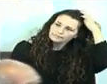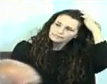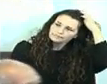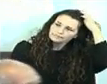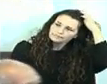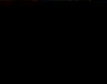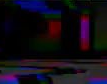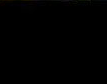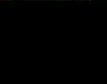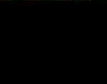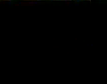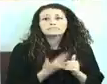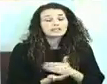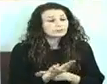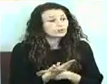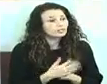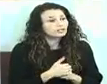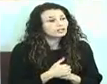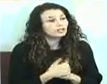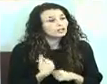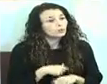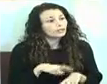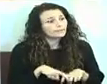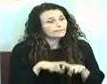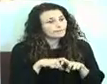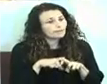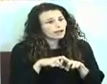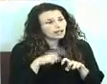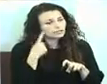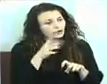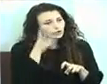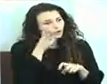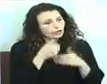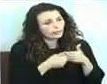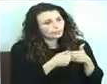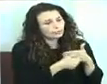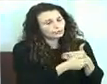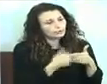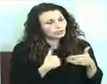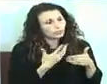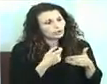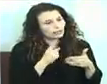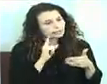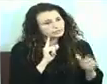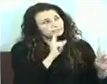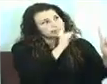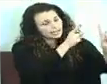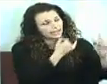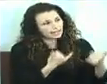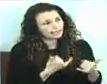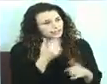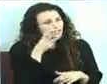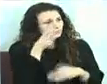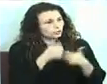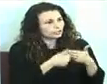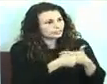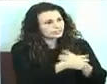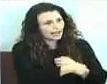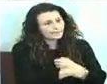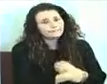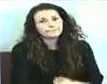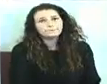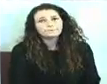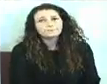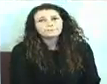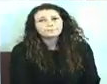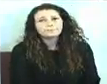This morning, as we pause for our communion, we want to dedicate this communion time not